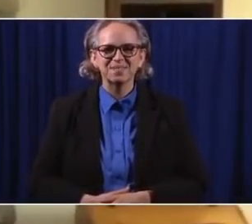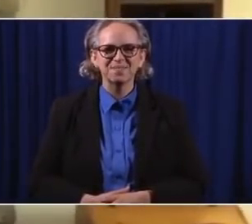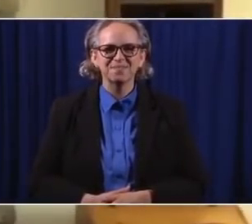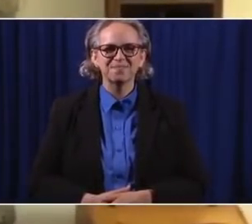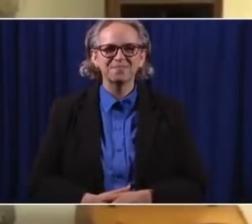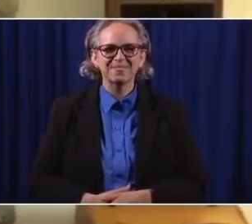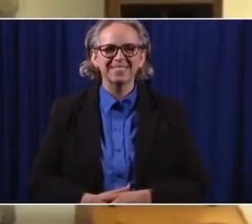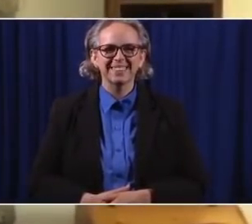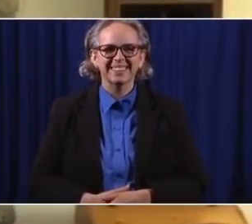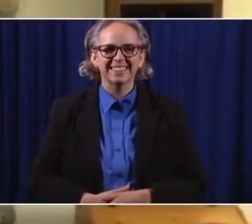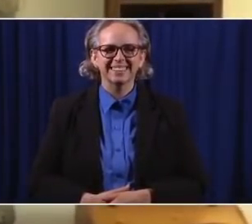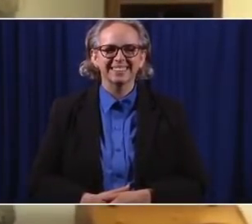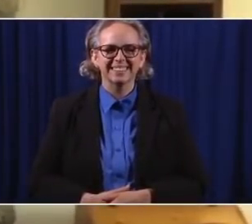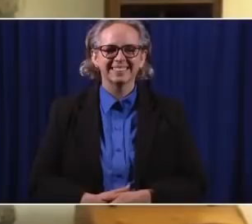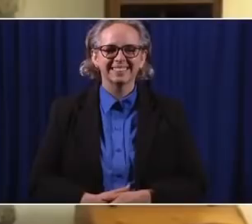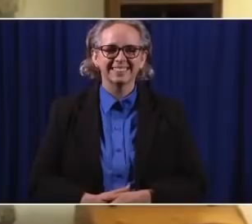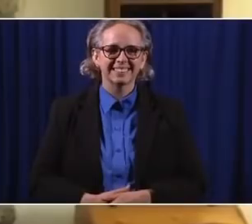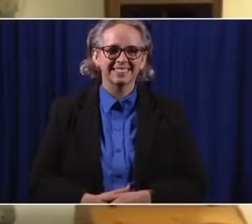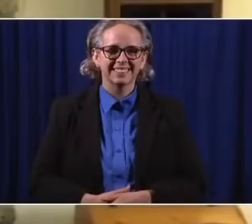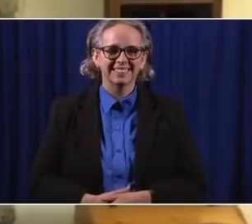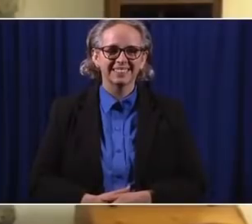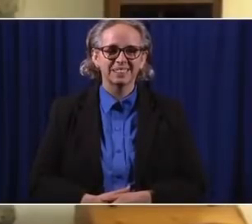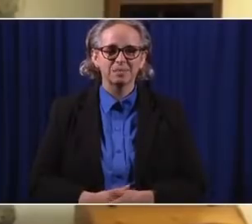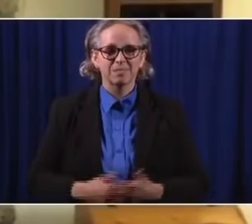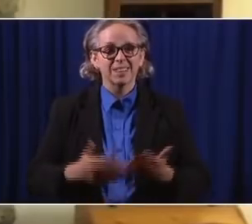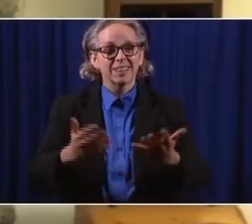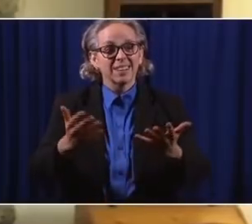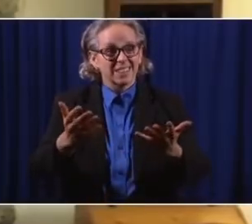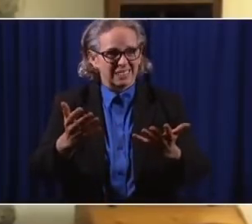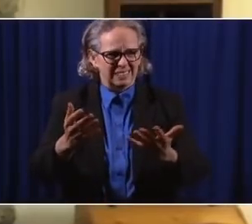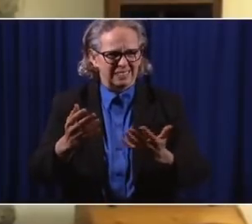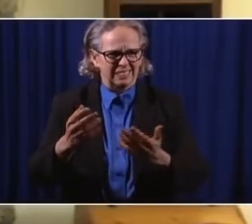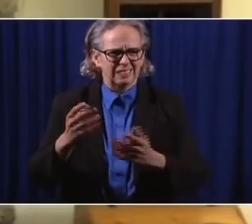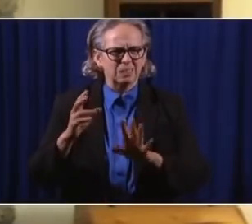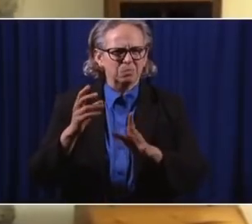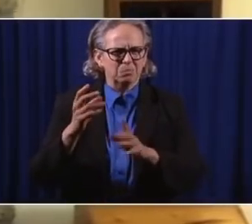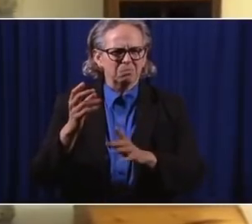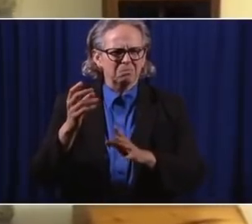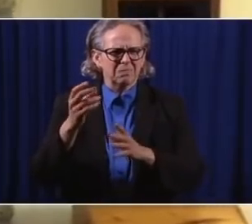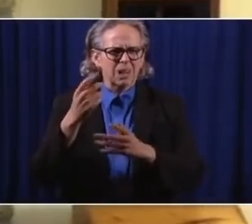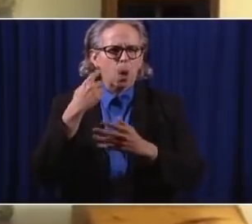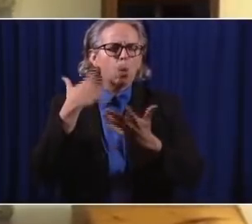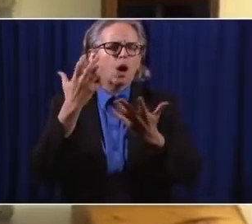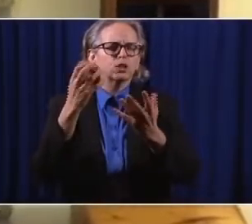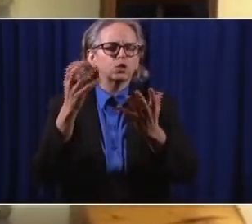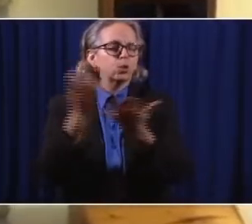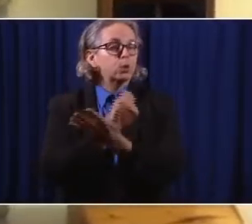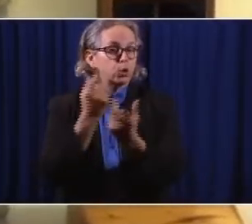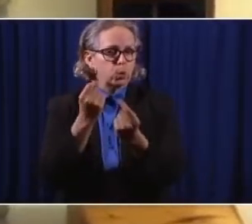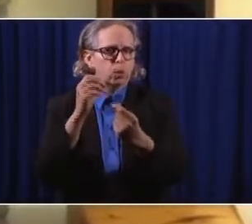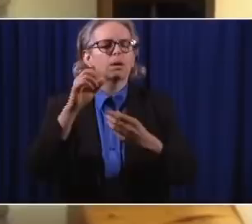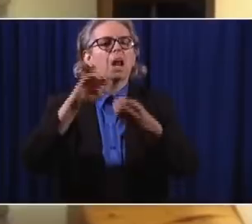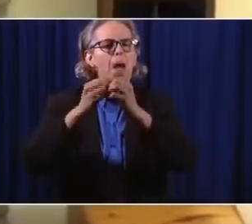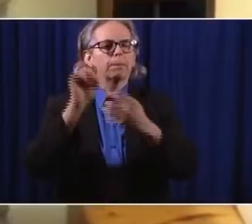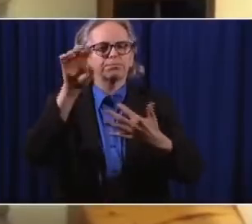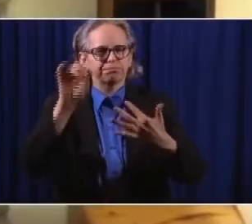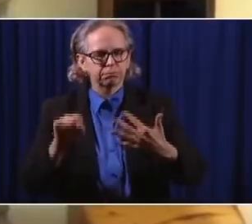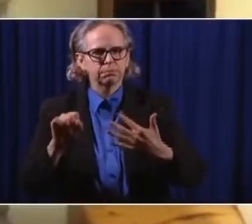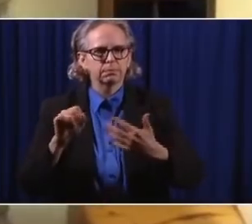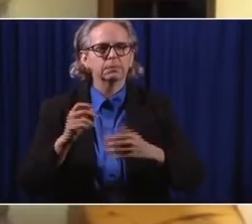In just a few minutes, we will be discussing our new numbers for today, as well as what